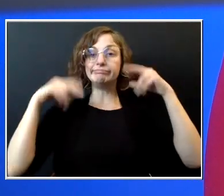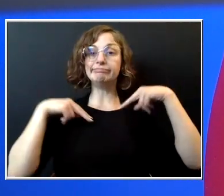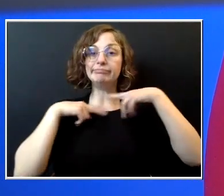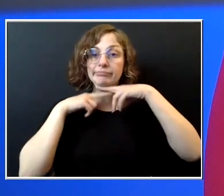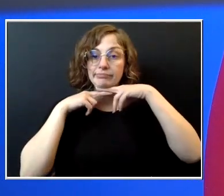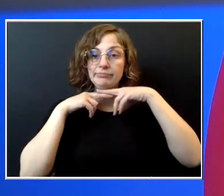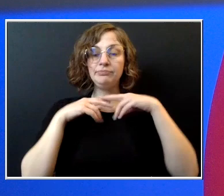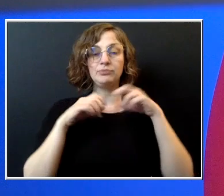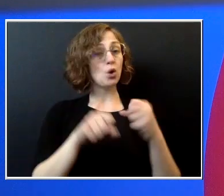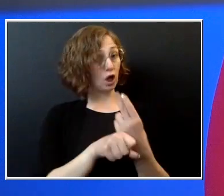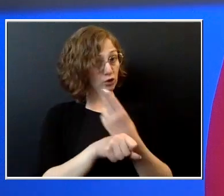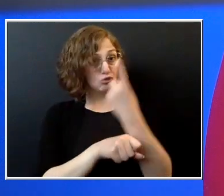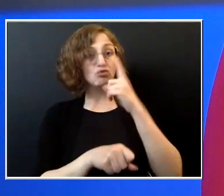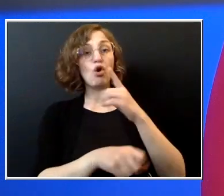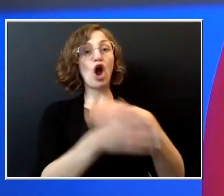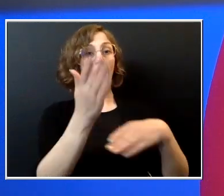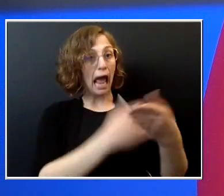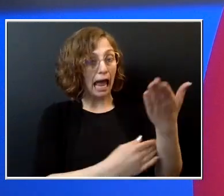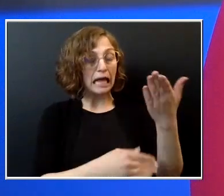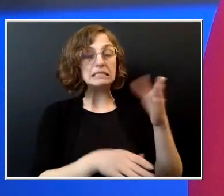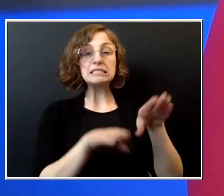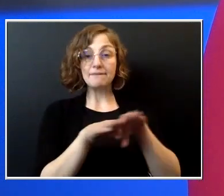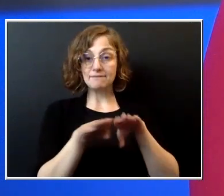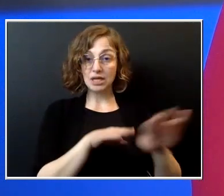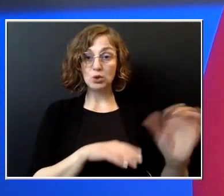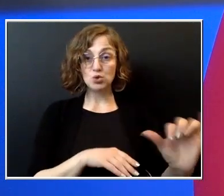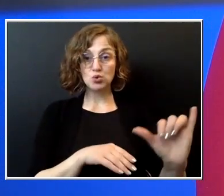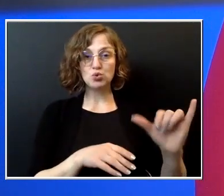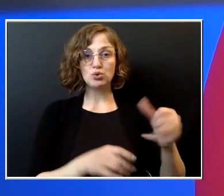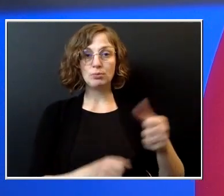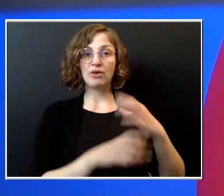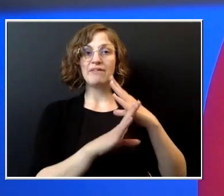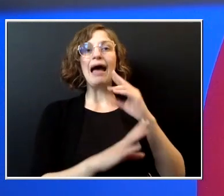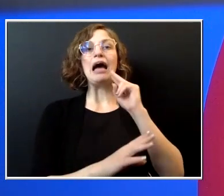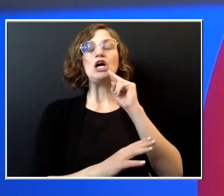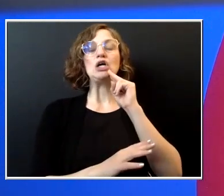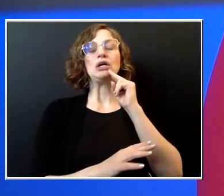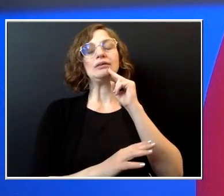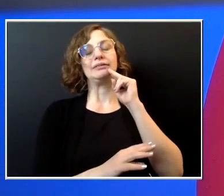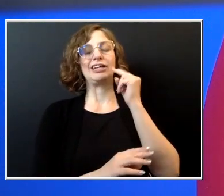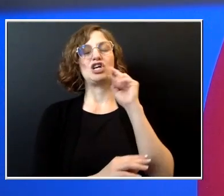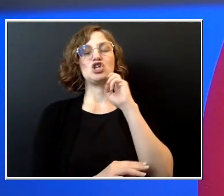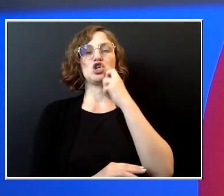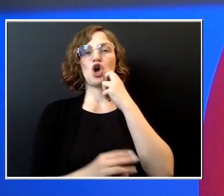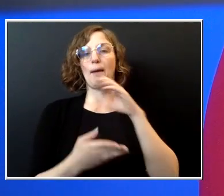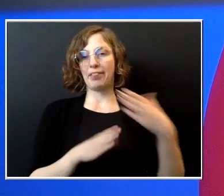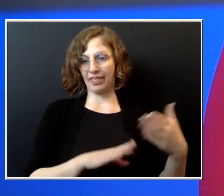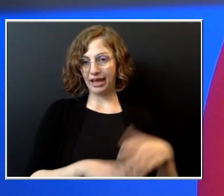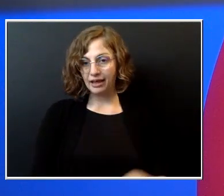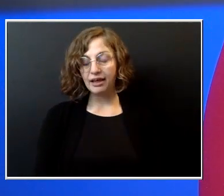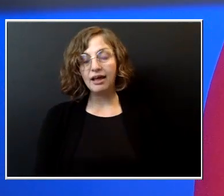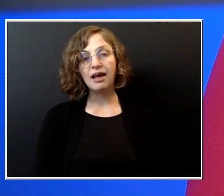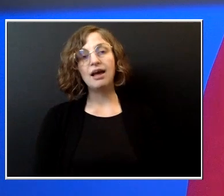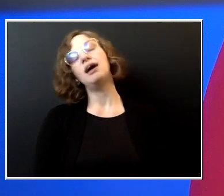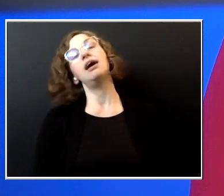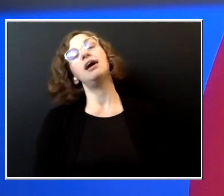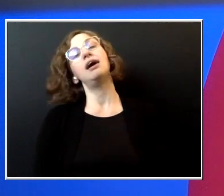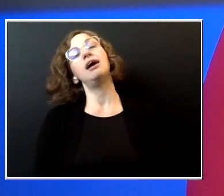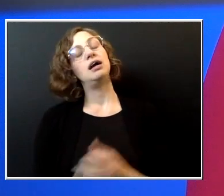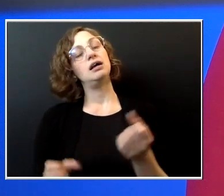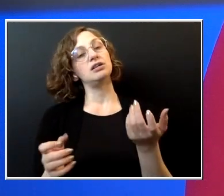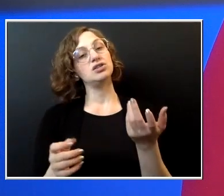and your feet to help prevent neuropathy. But what happens is those cells are cooled sufficiently so that